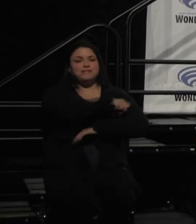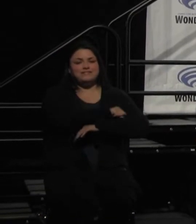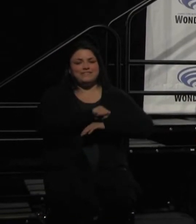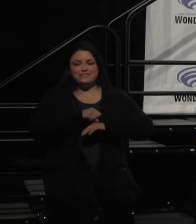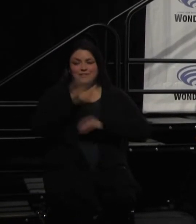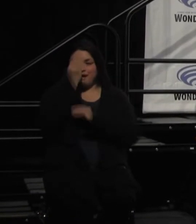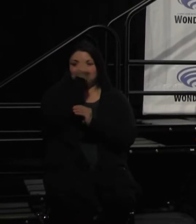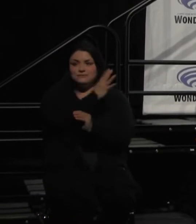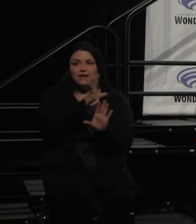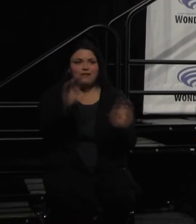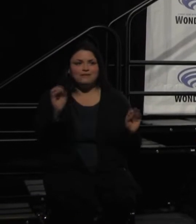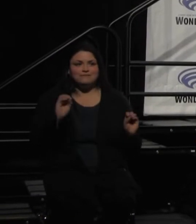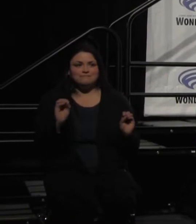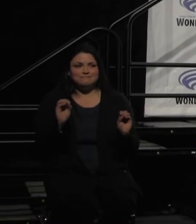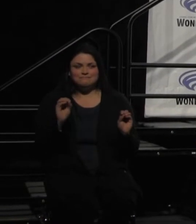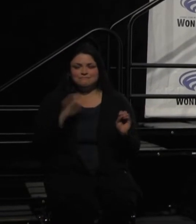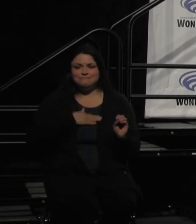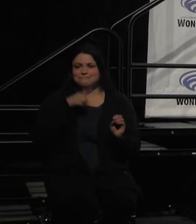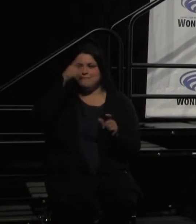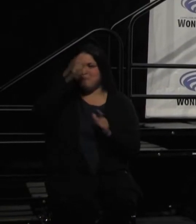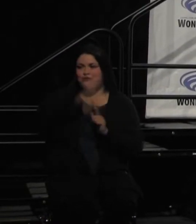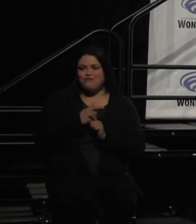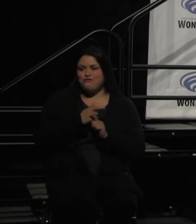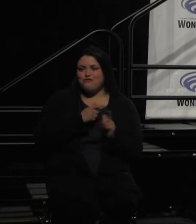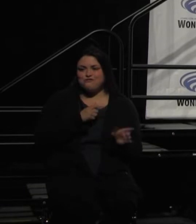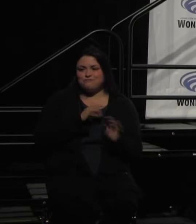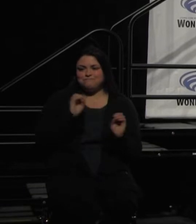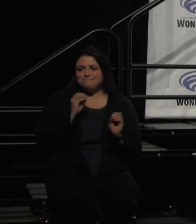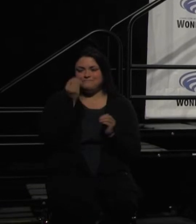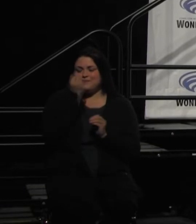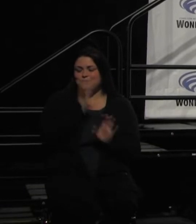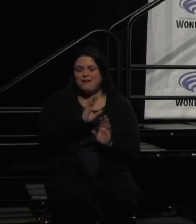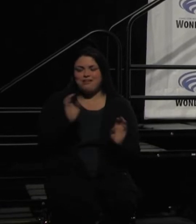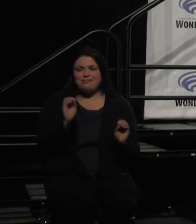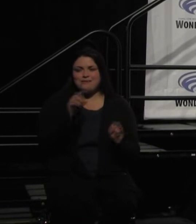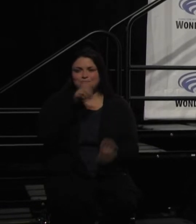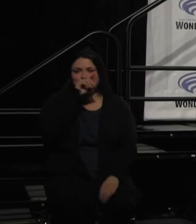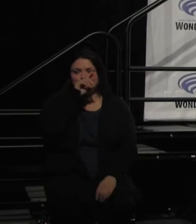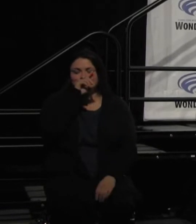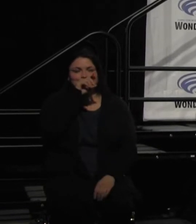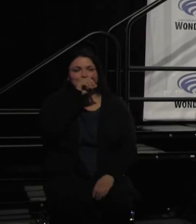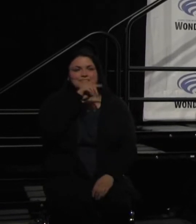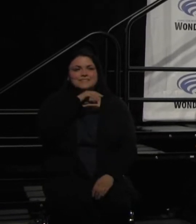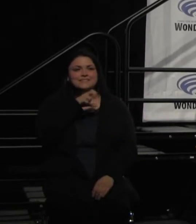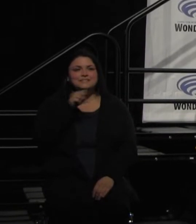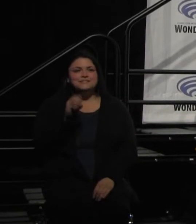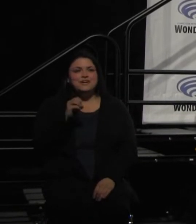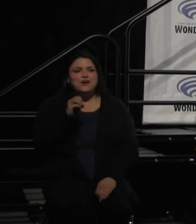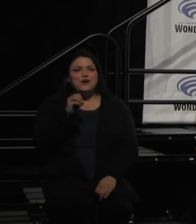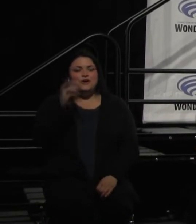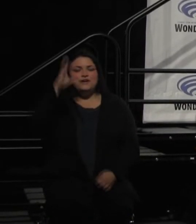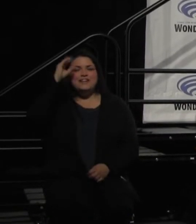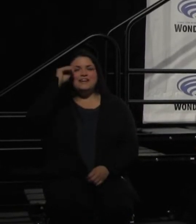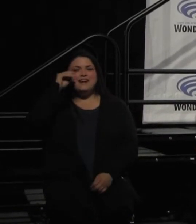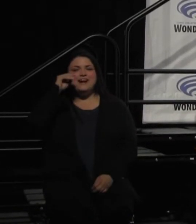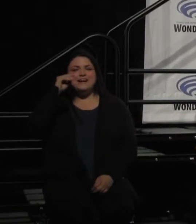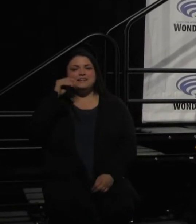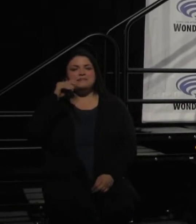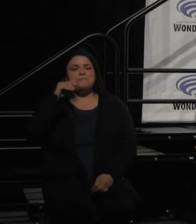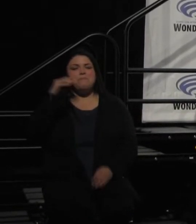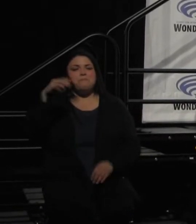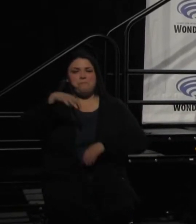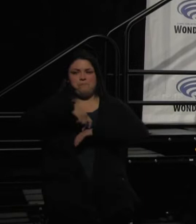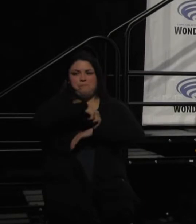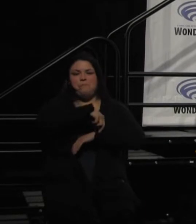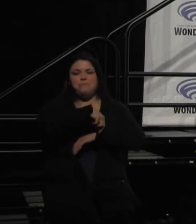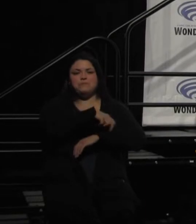tell anybody. I didn't tell my brother, it was a bouncer. I didn't tell him, so the guy walks on stage,